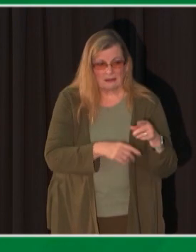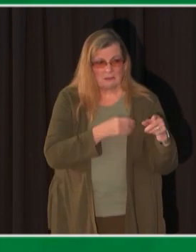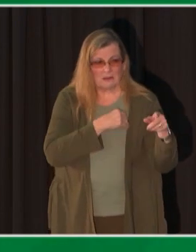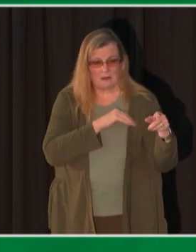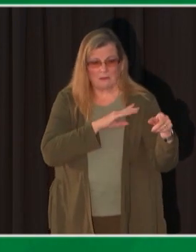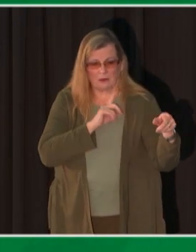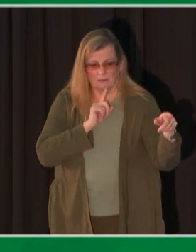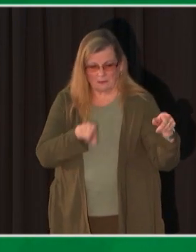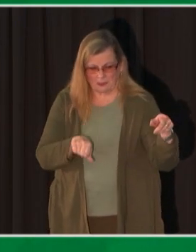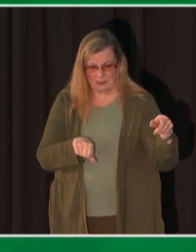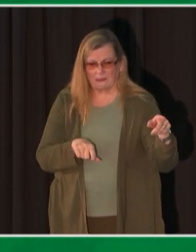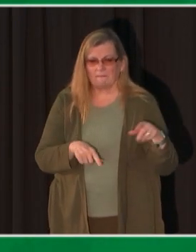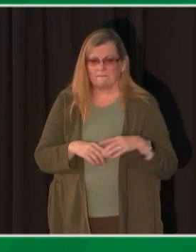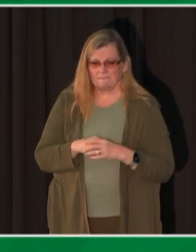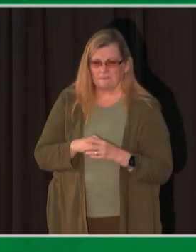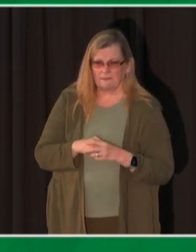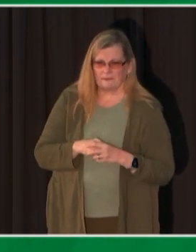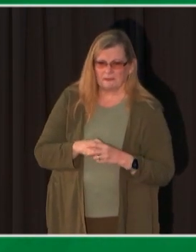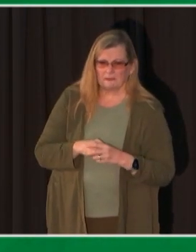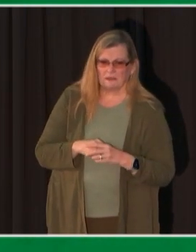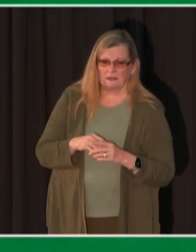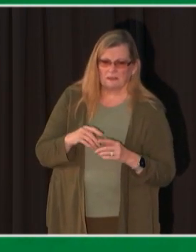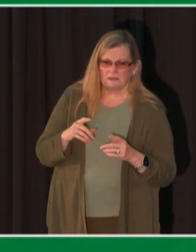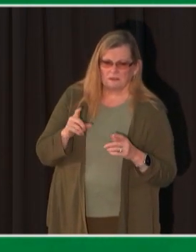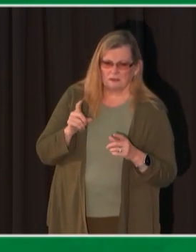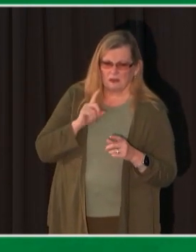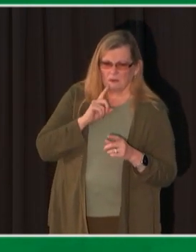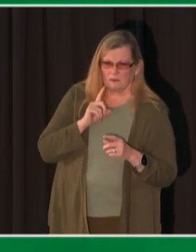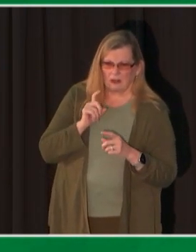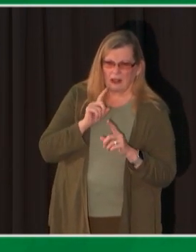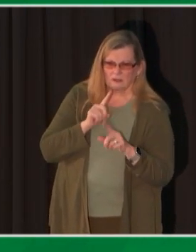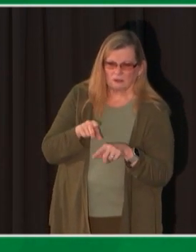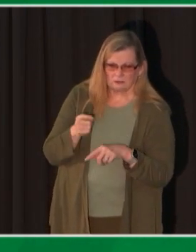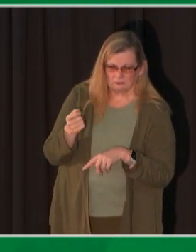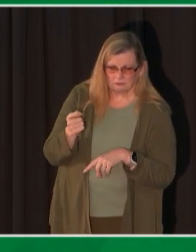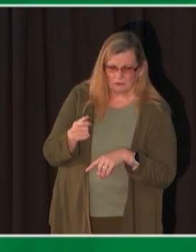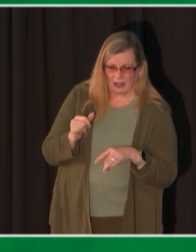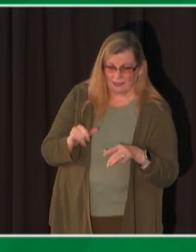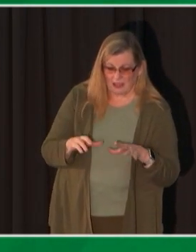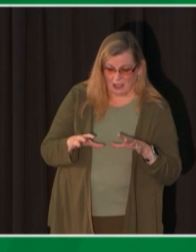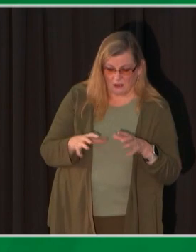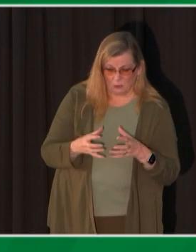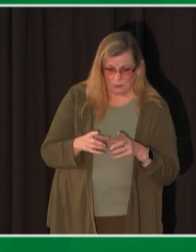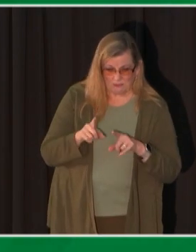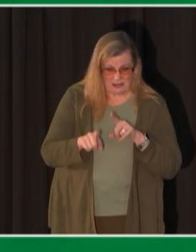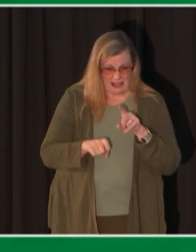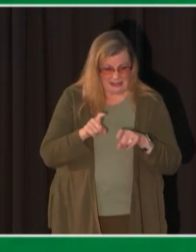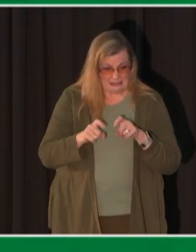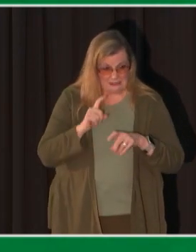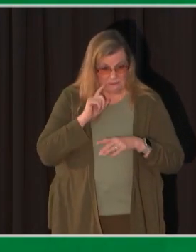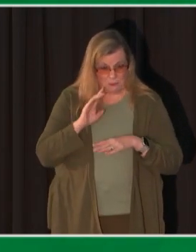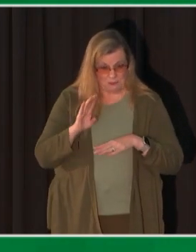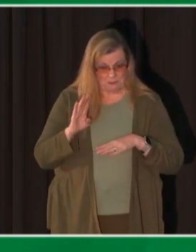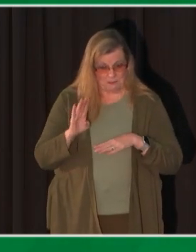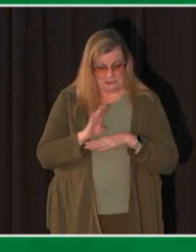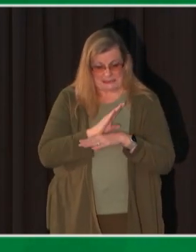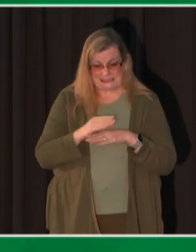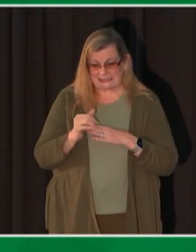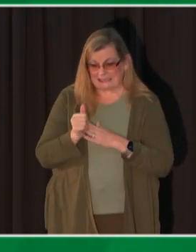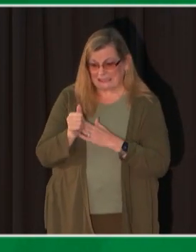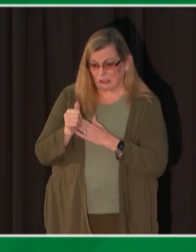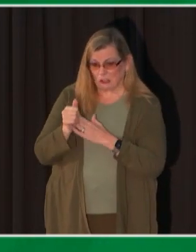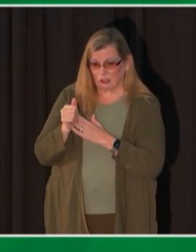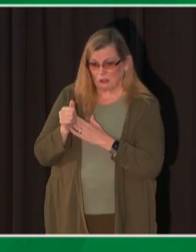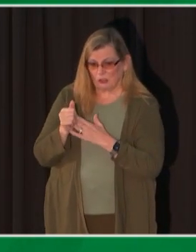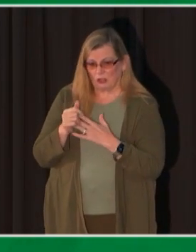a group who is asking for business leaders who have been really